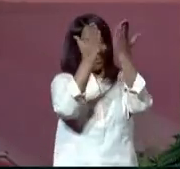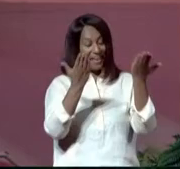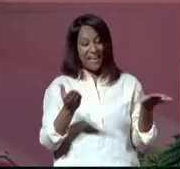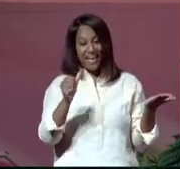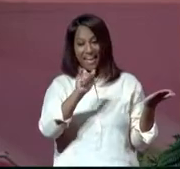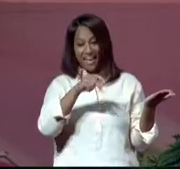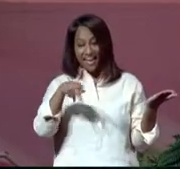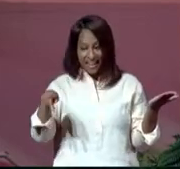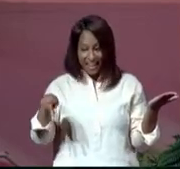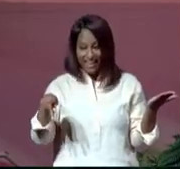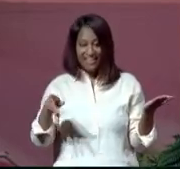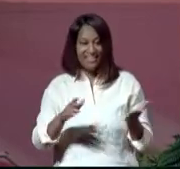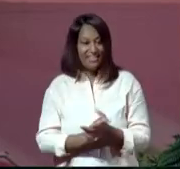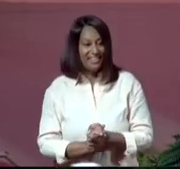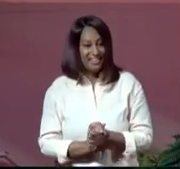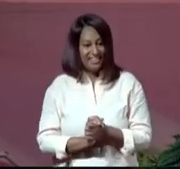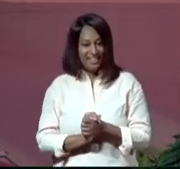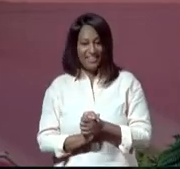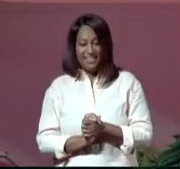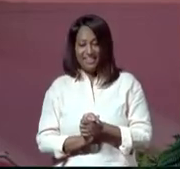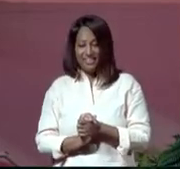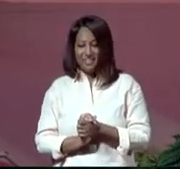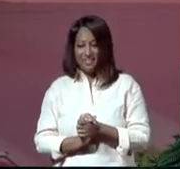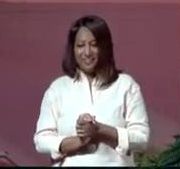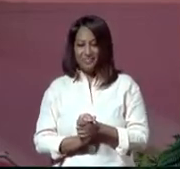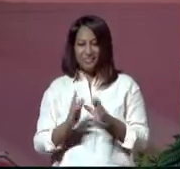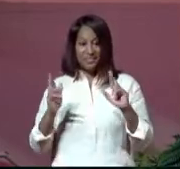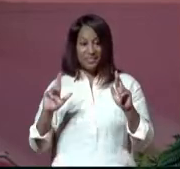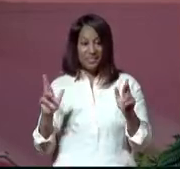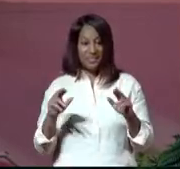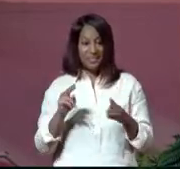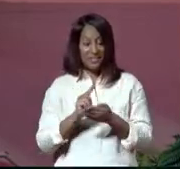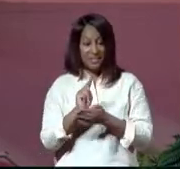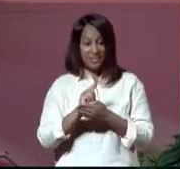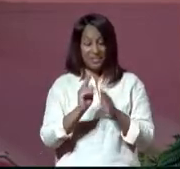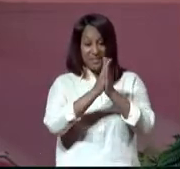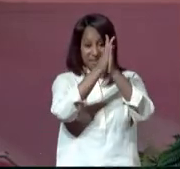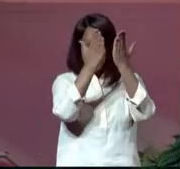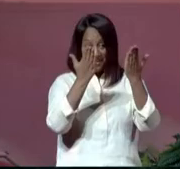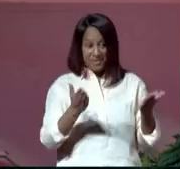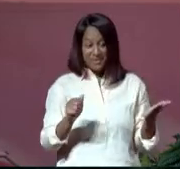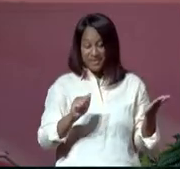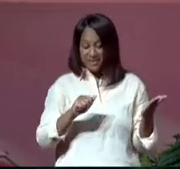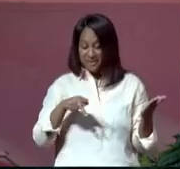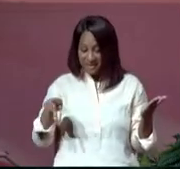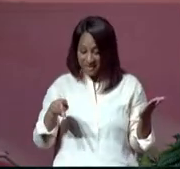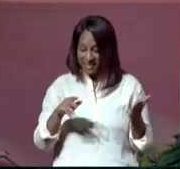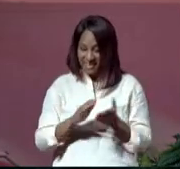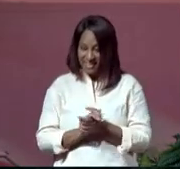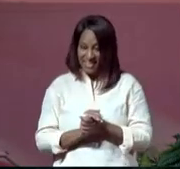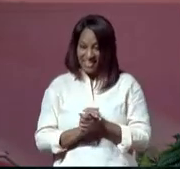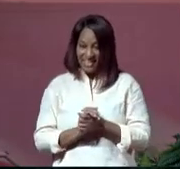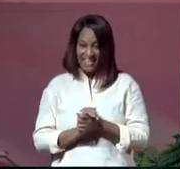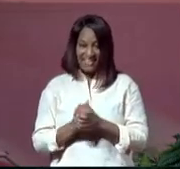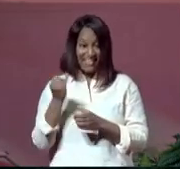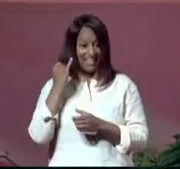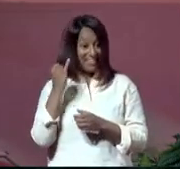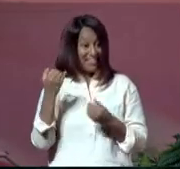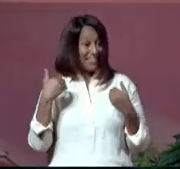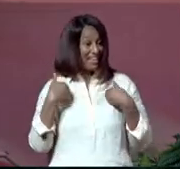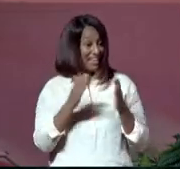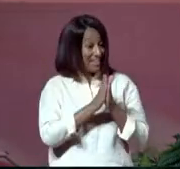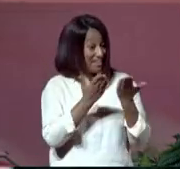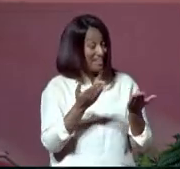that's what I tell folk on Sunday. Now take your Bible app, or if you're old fashioned, you got your paper Bible. Go to the Gospel